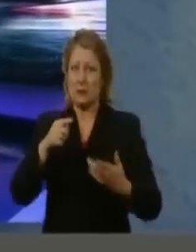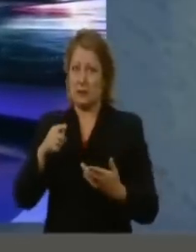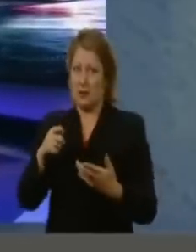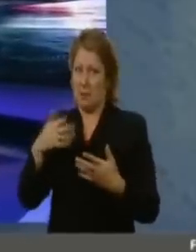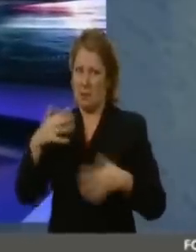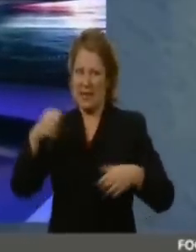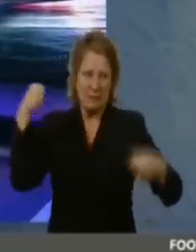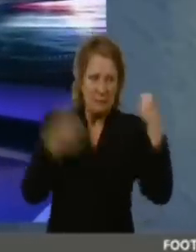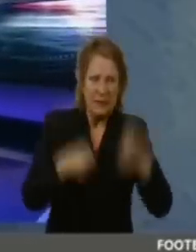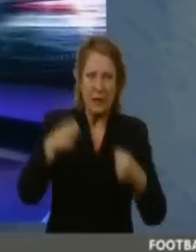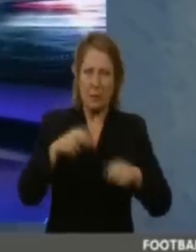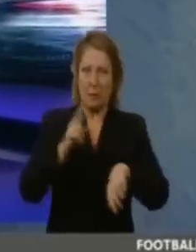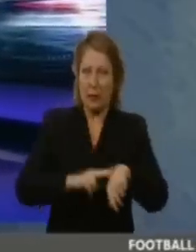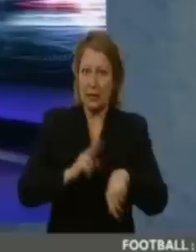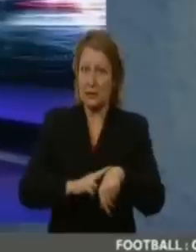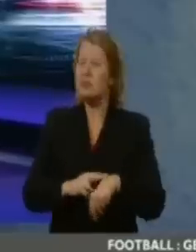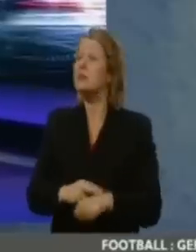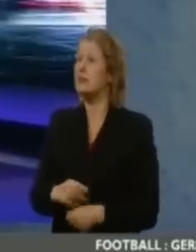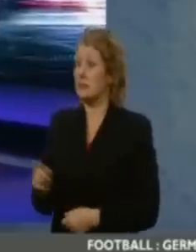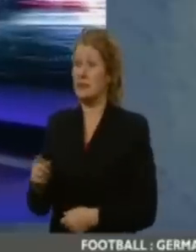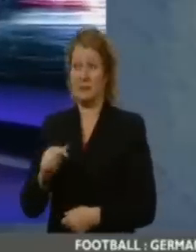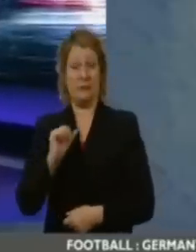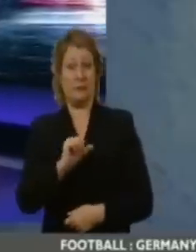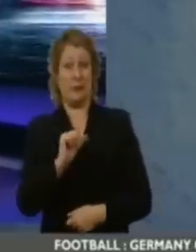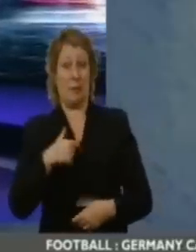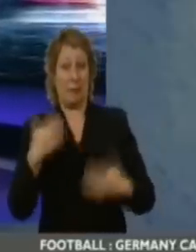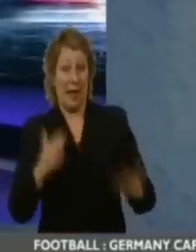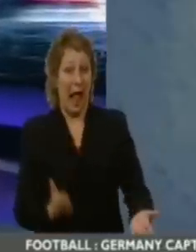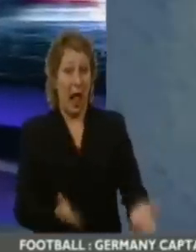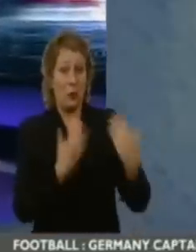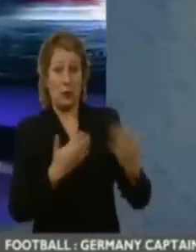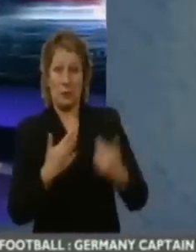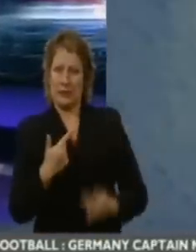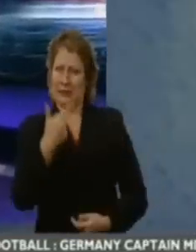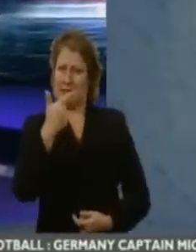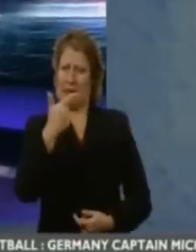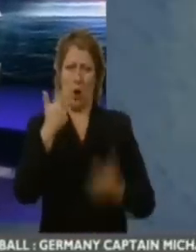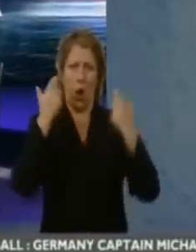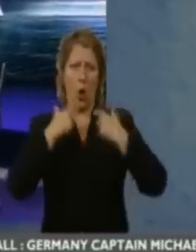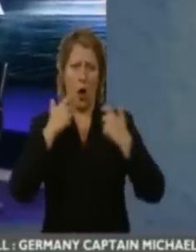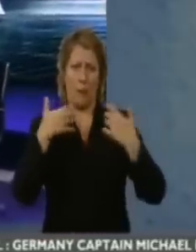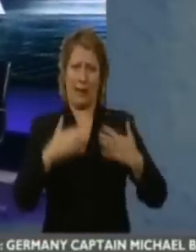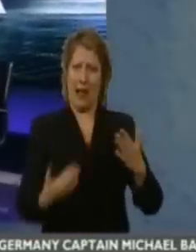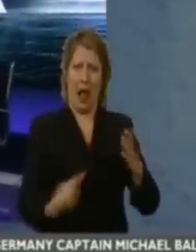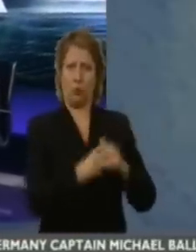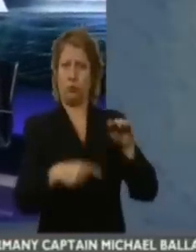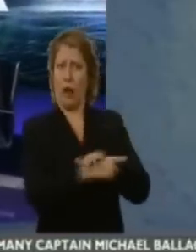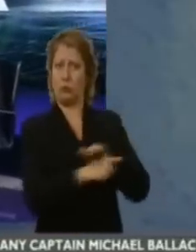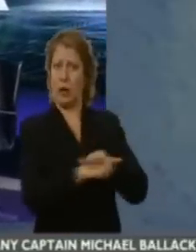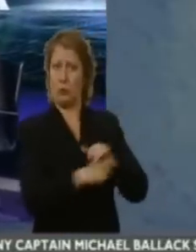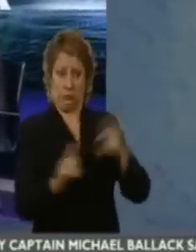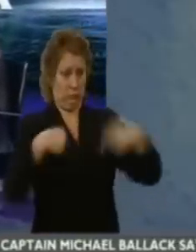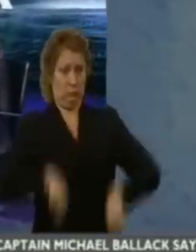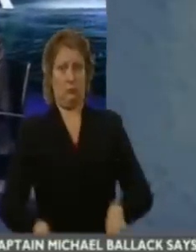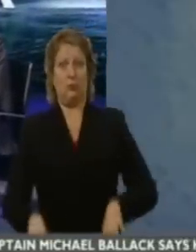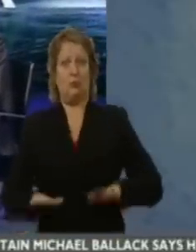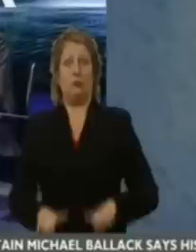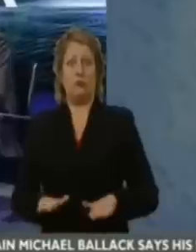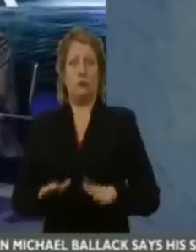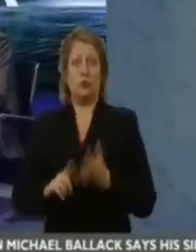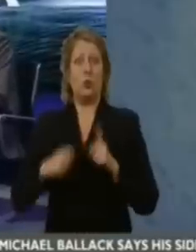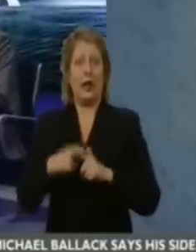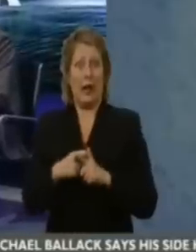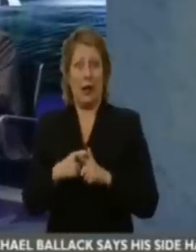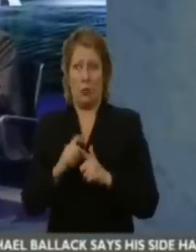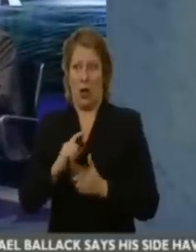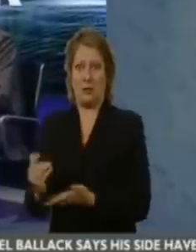out. I have something like 7 lawyers who left the country that are here in the UK that we got them sanctuary. And I asked Sergei to come out as well. But Sergei believed